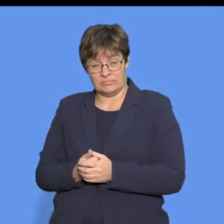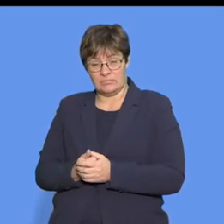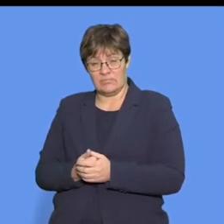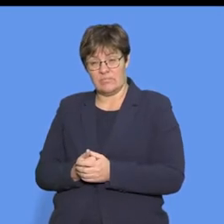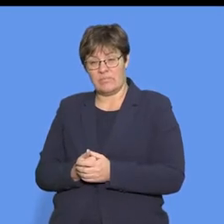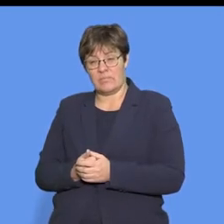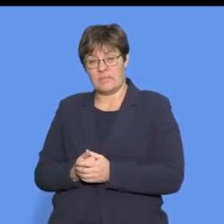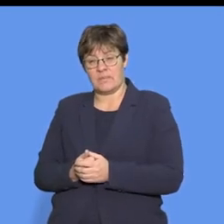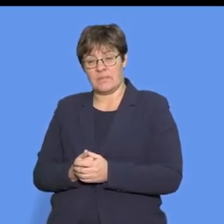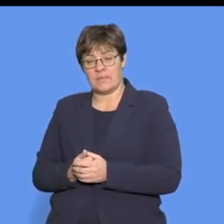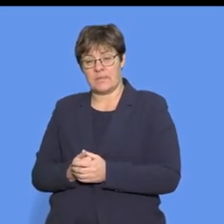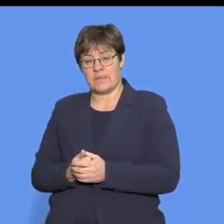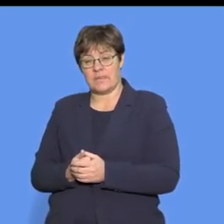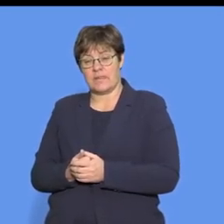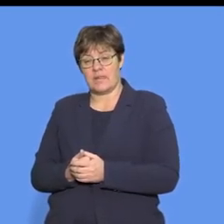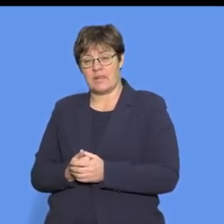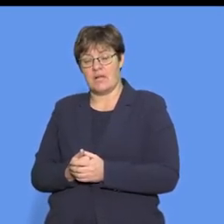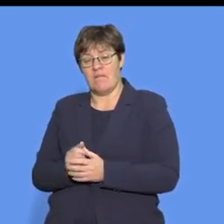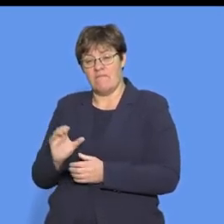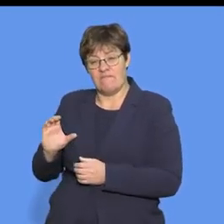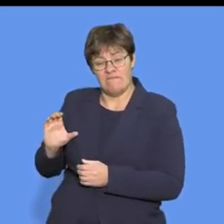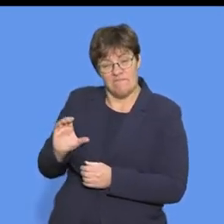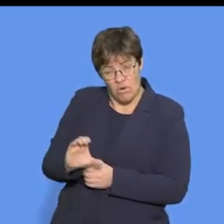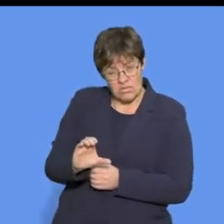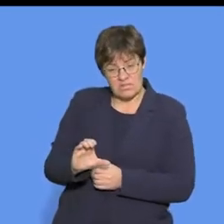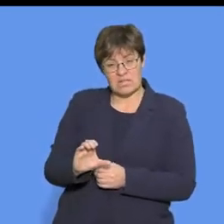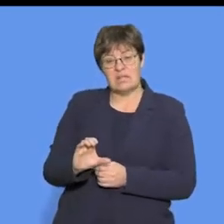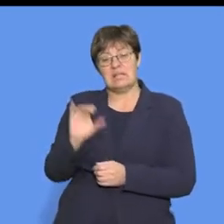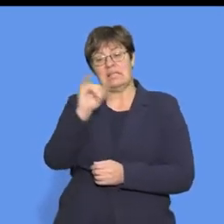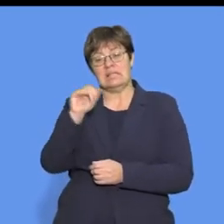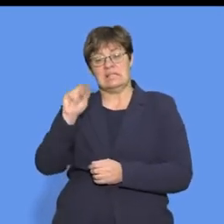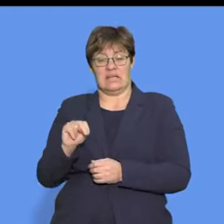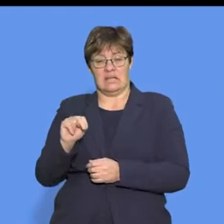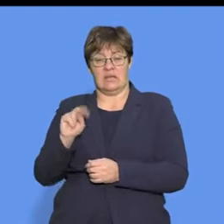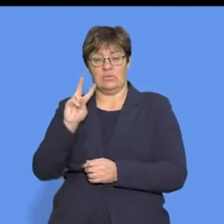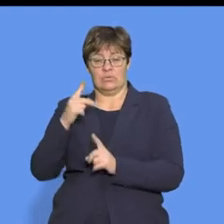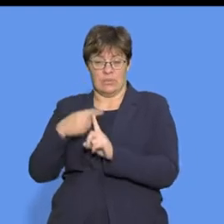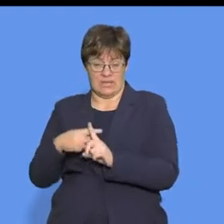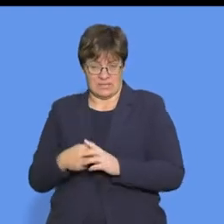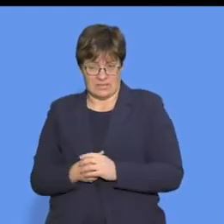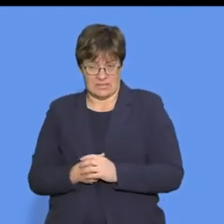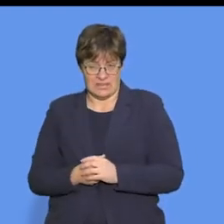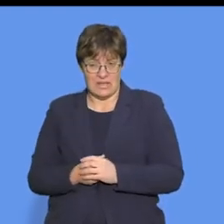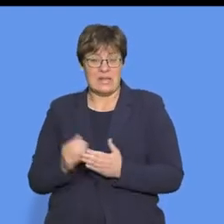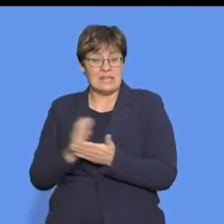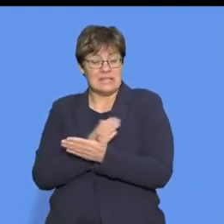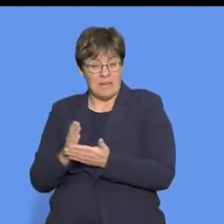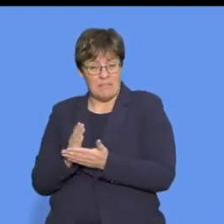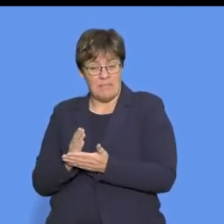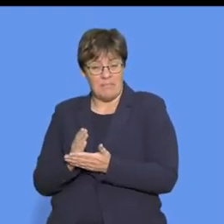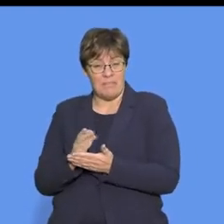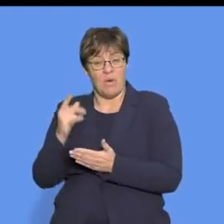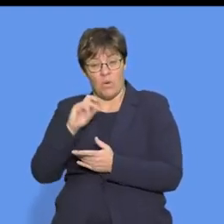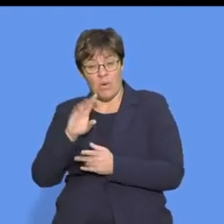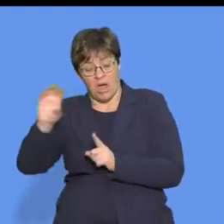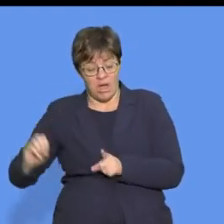solution are forced to become zinc 2 plus, and it's taking some of those and making